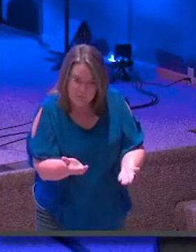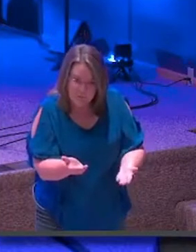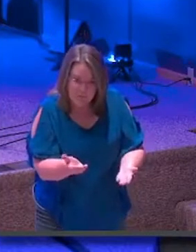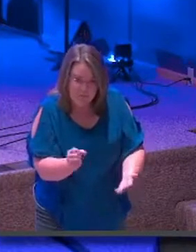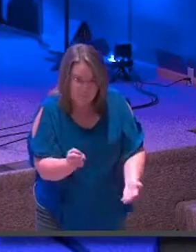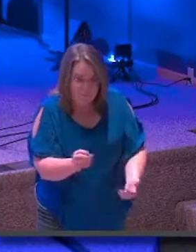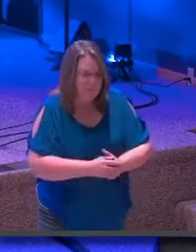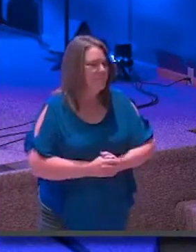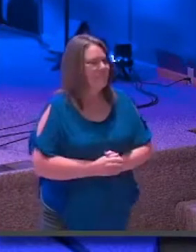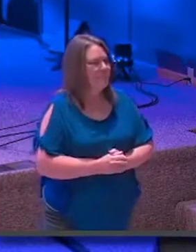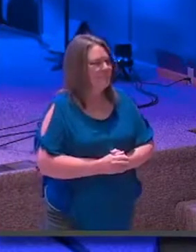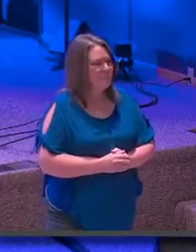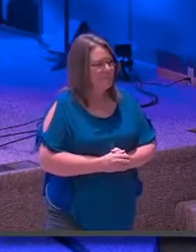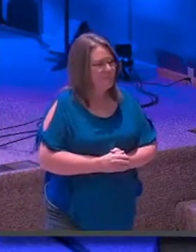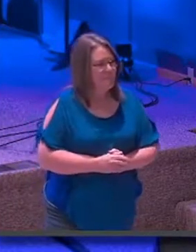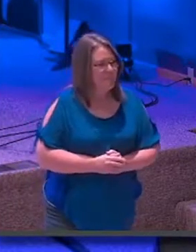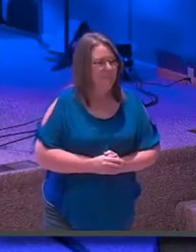There's a little commercial for you.